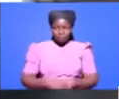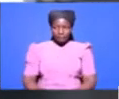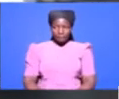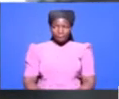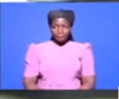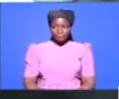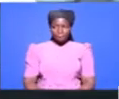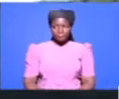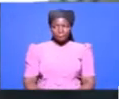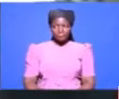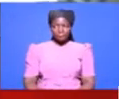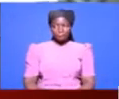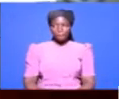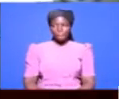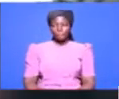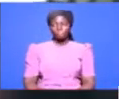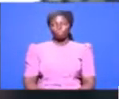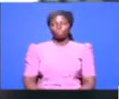Late President Kibaki